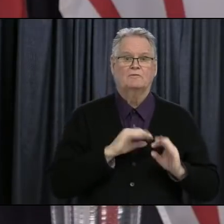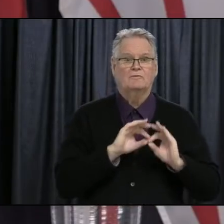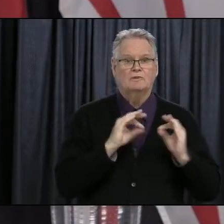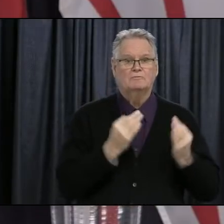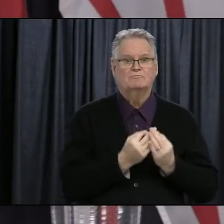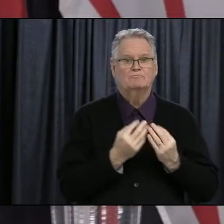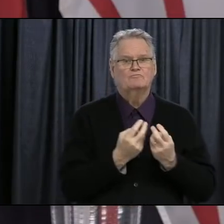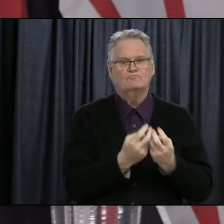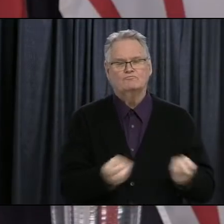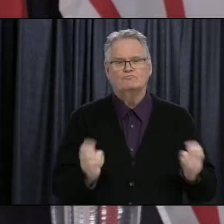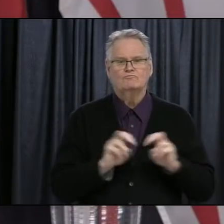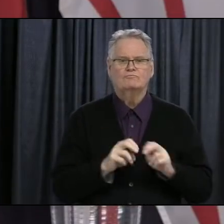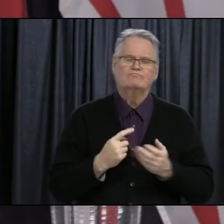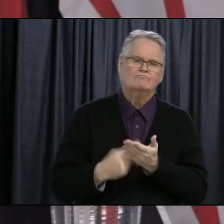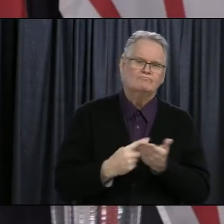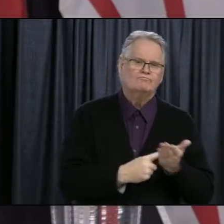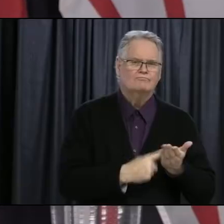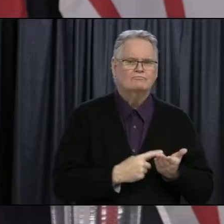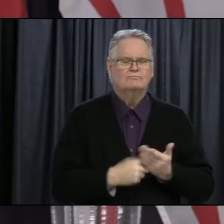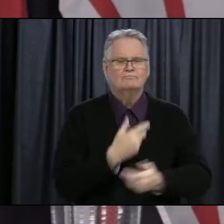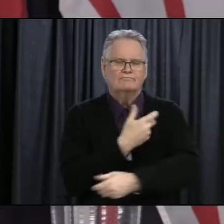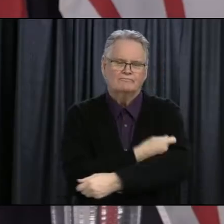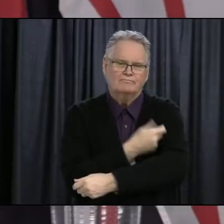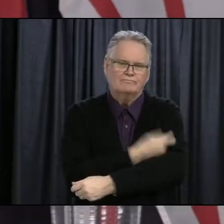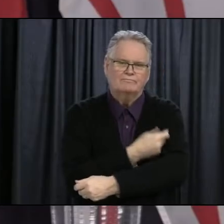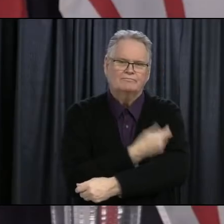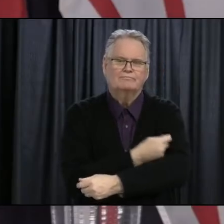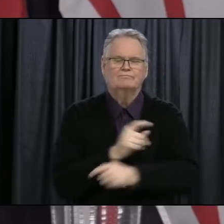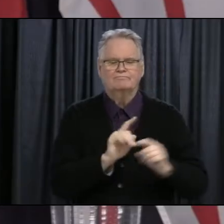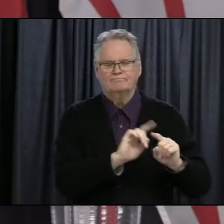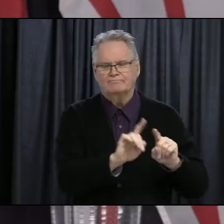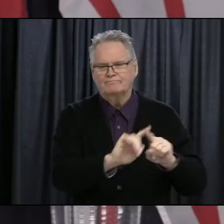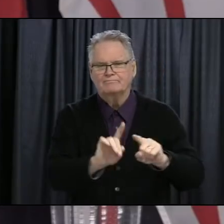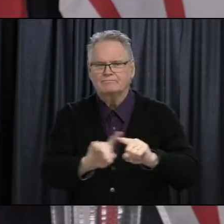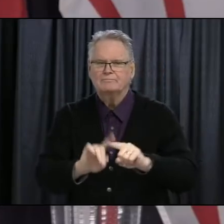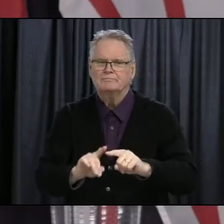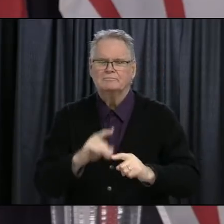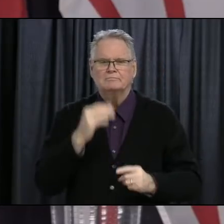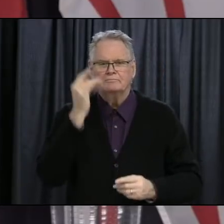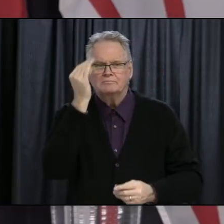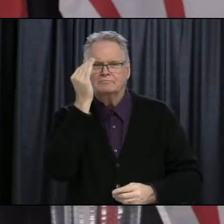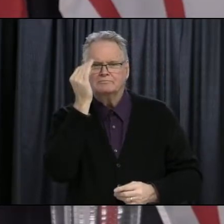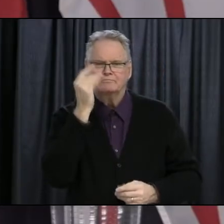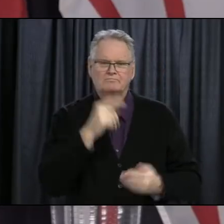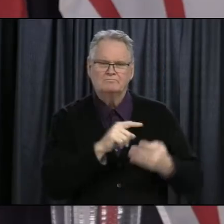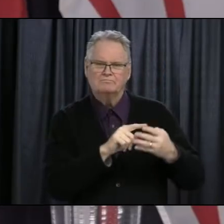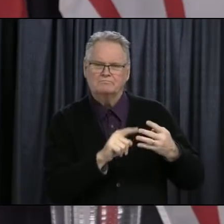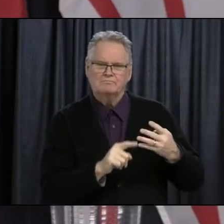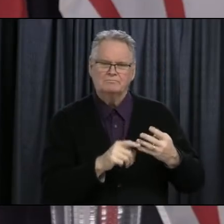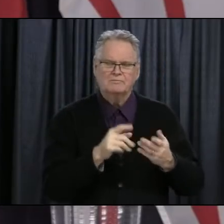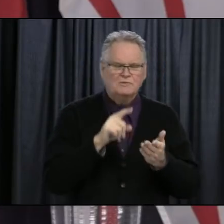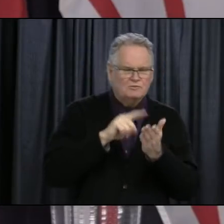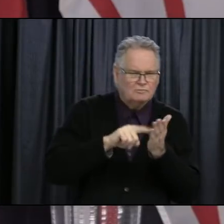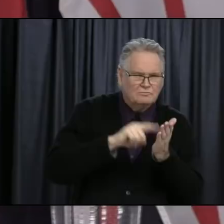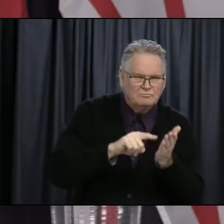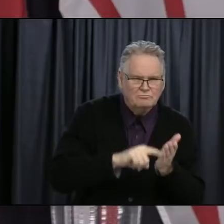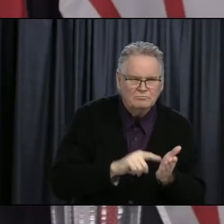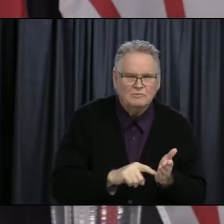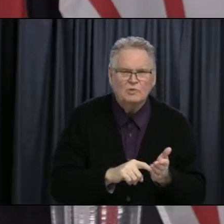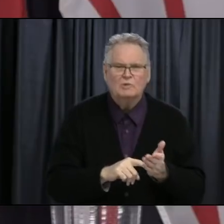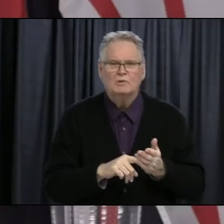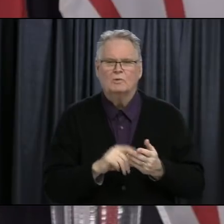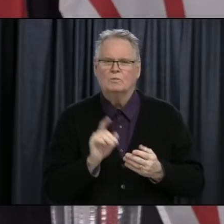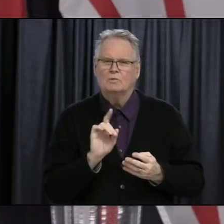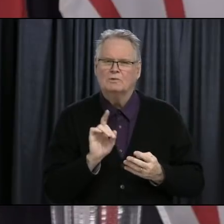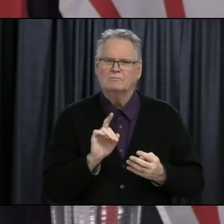differences between them. And as I thought about the trial groups and variants, reactions, and storage, I realized this to explain to